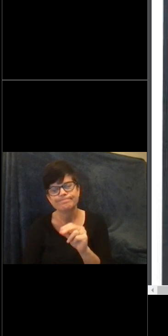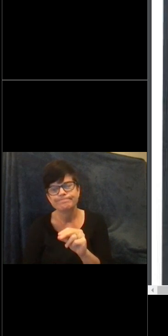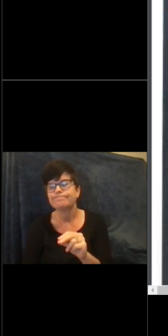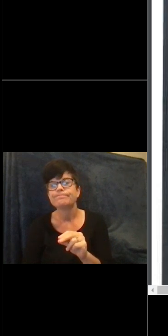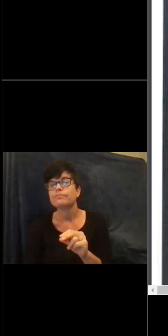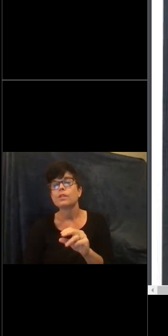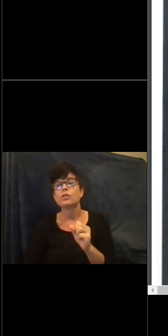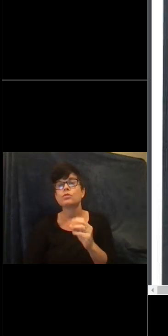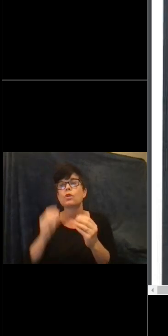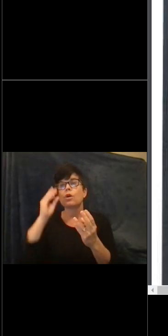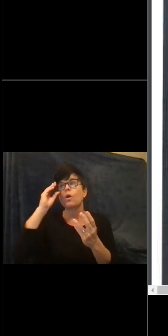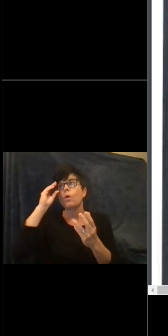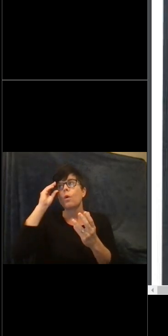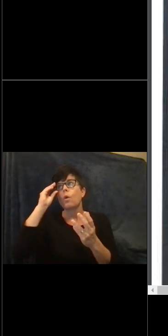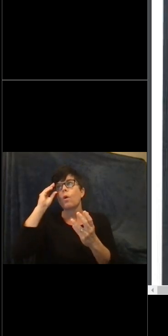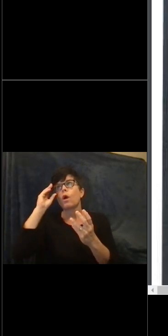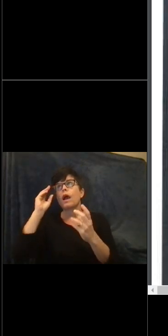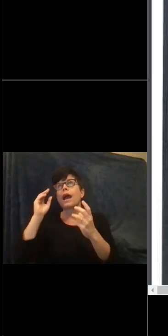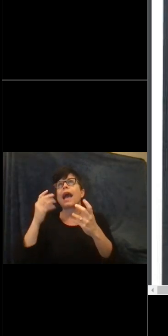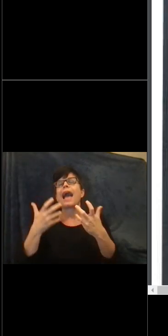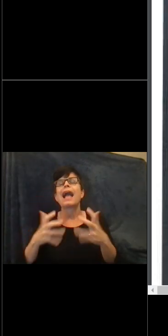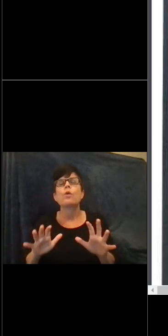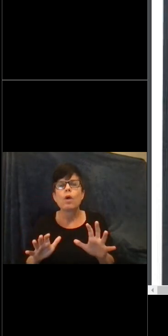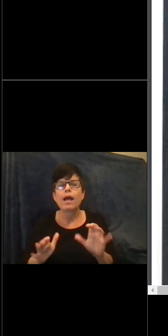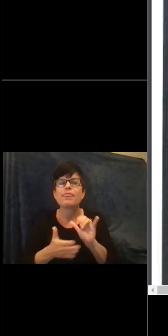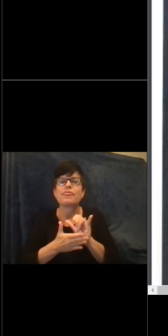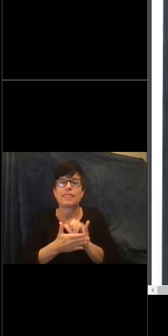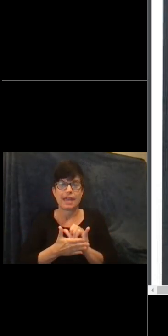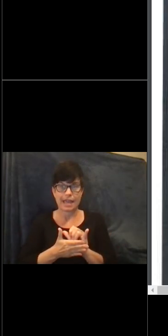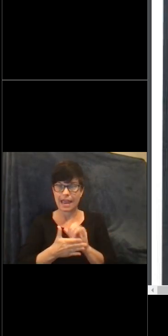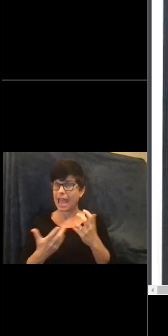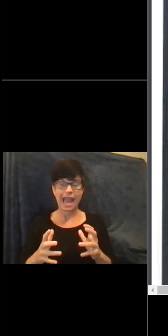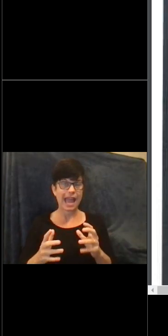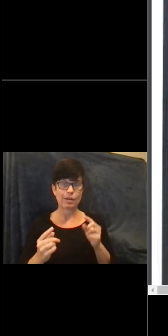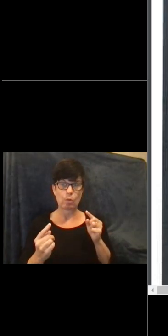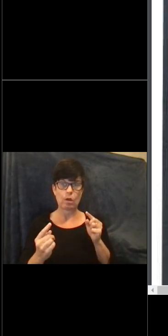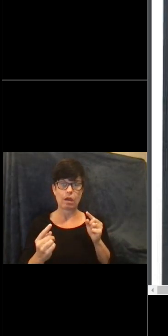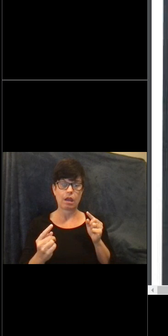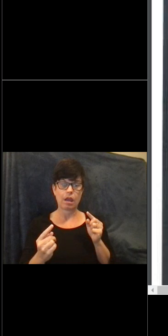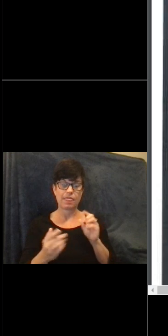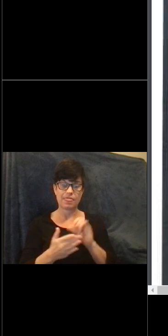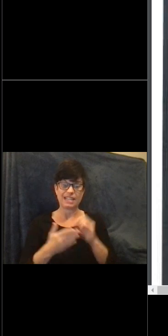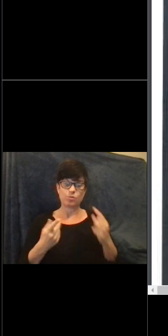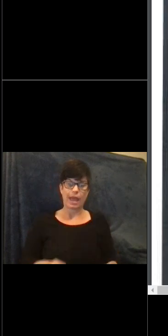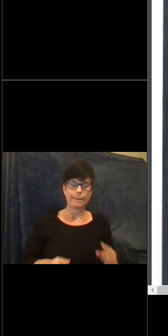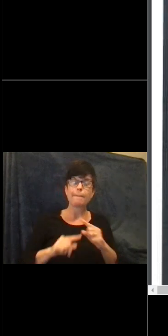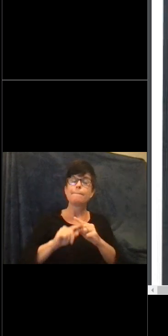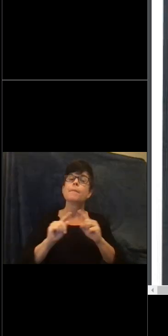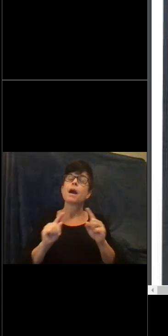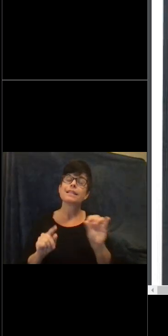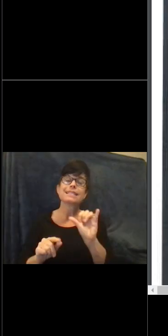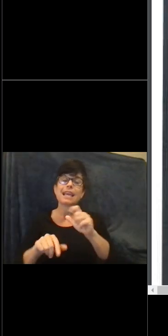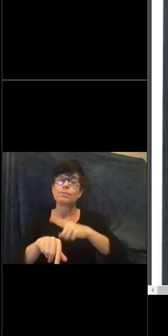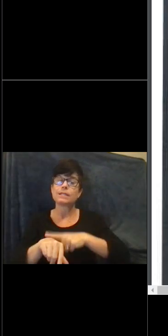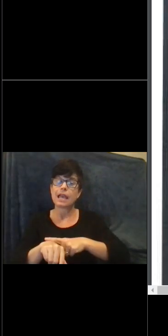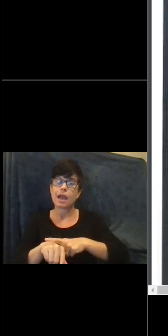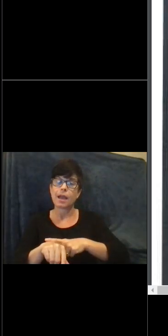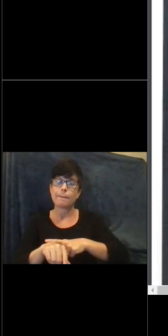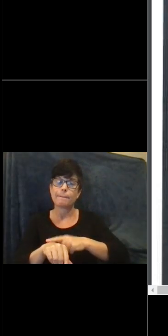So I don't want that. I don't want to get to that point. Let's put it that way. But I also want to make sure that